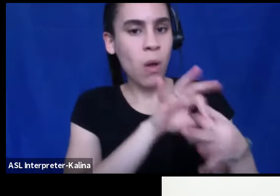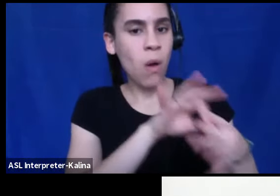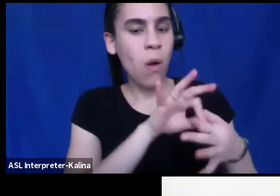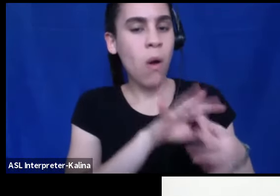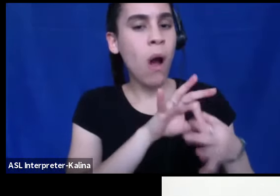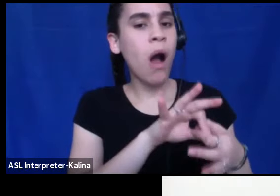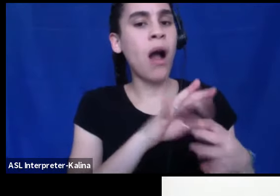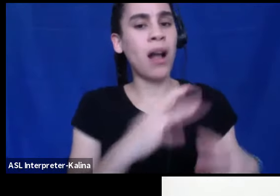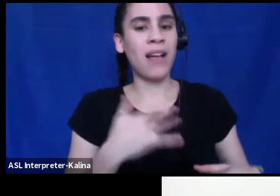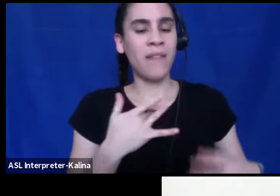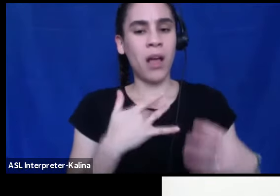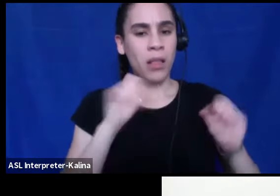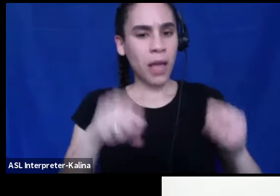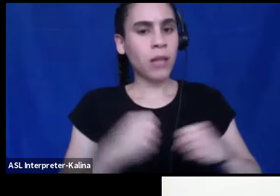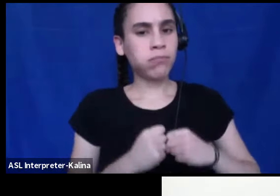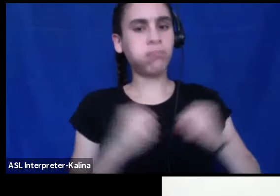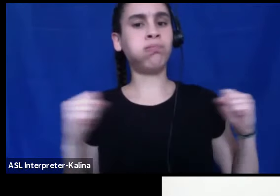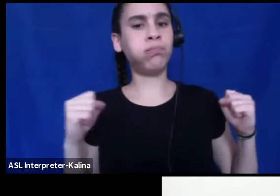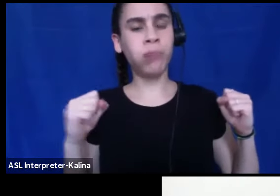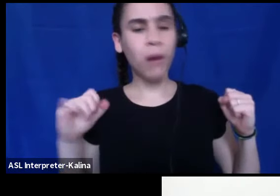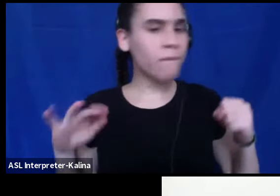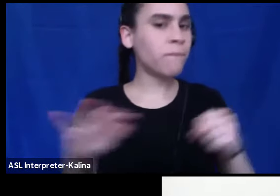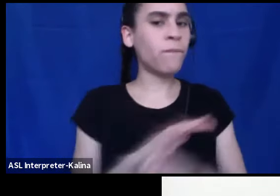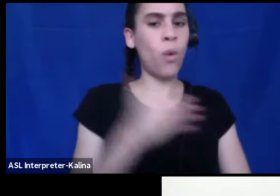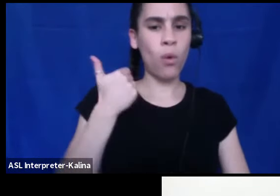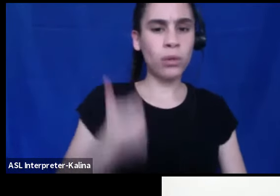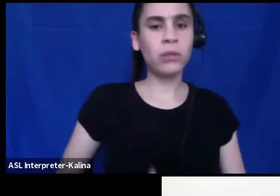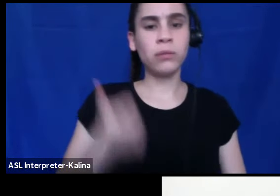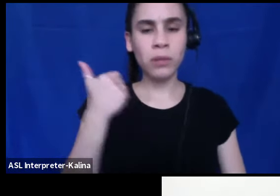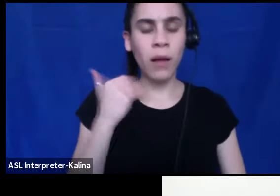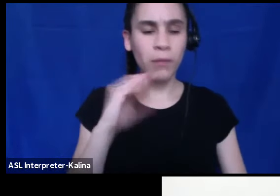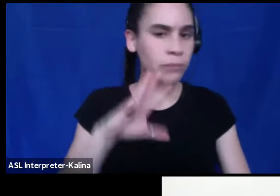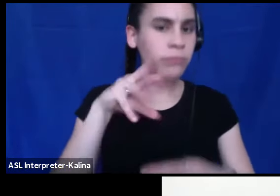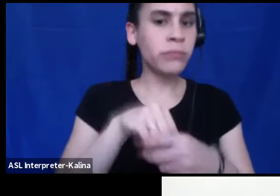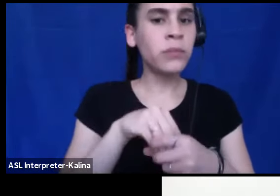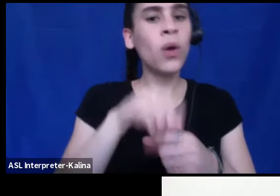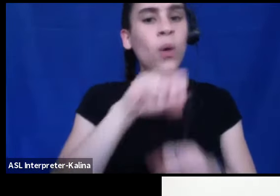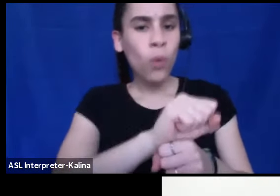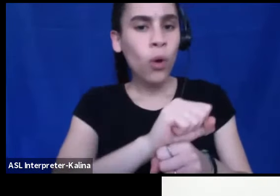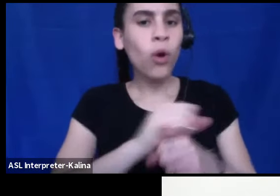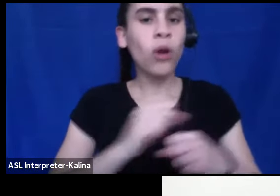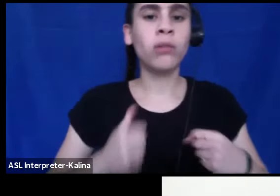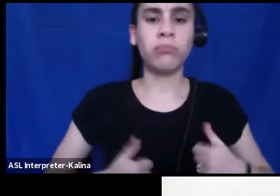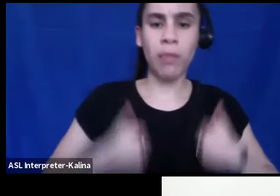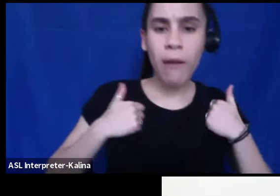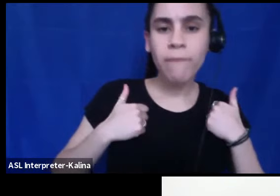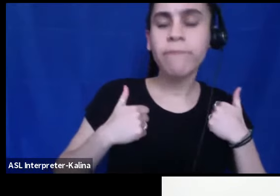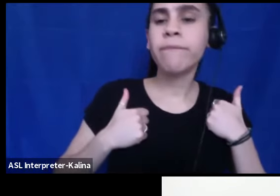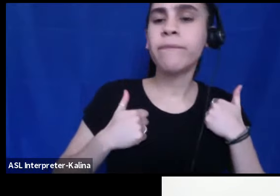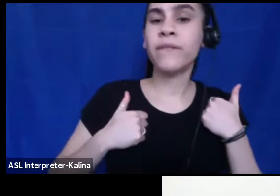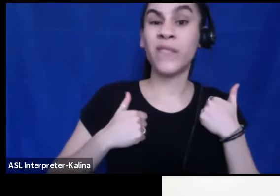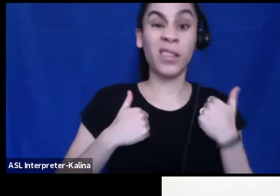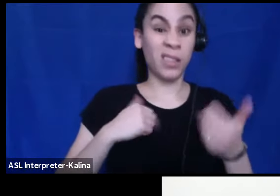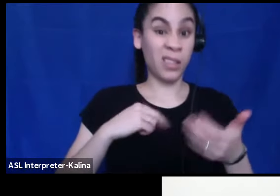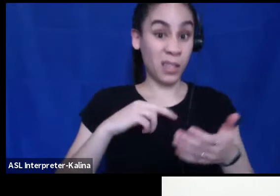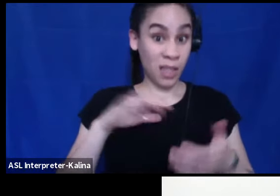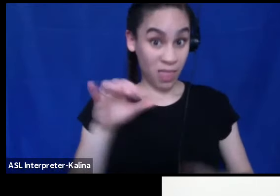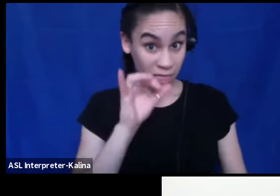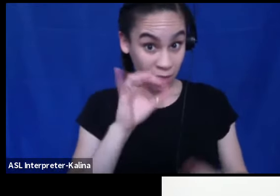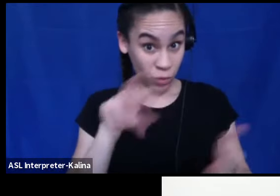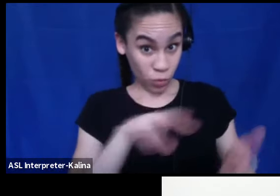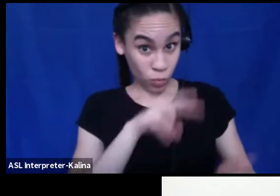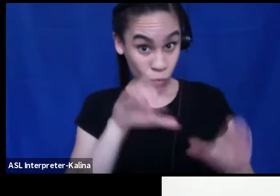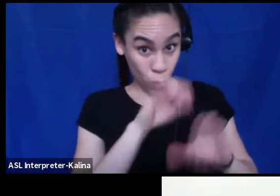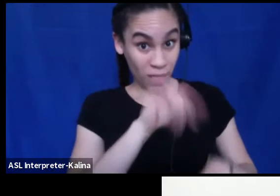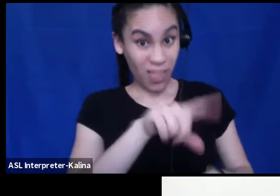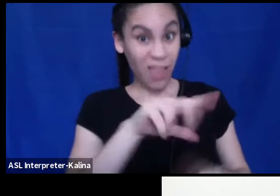of themselves to their work and who they are and in their life. And by doing that, you have to be vulnerable. You have to be willing to put yourself